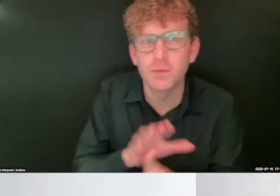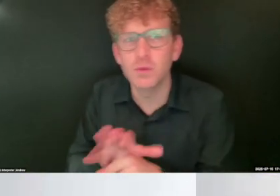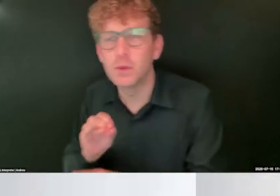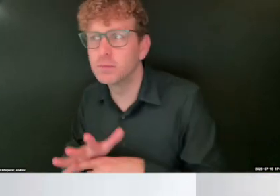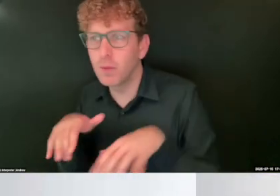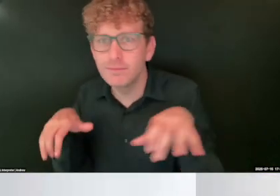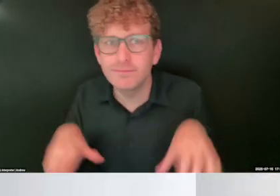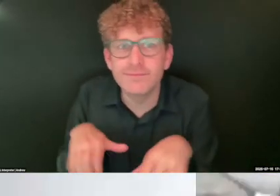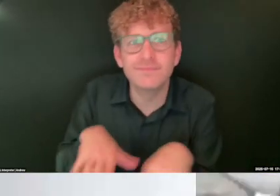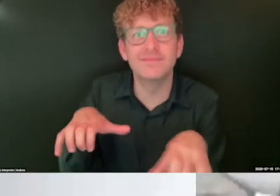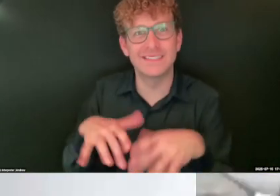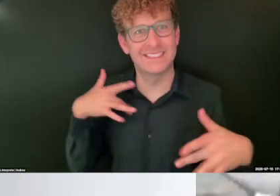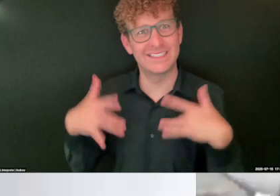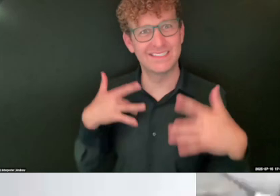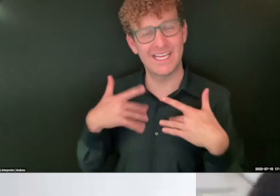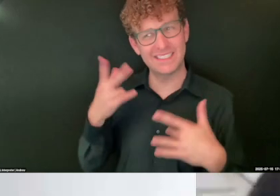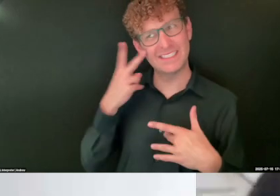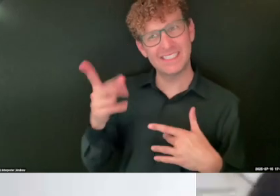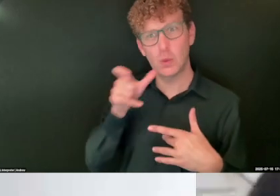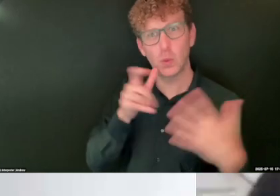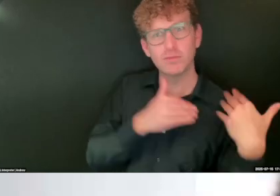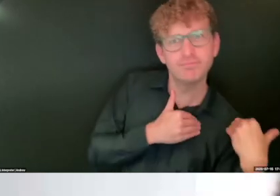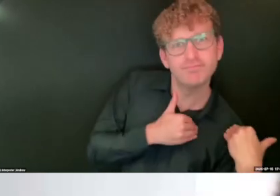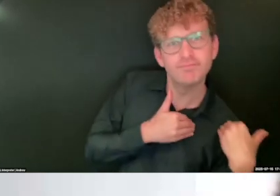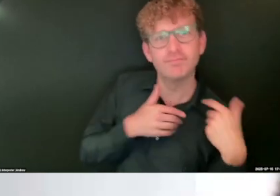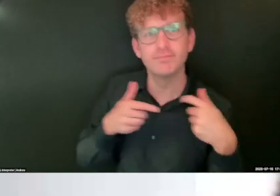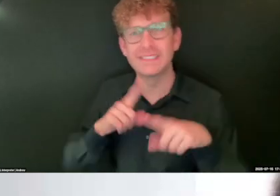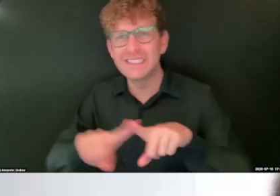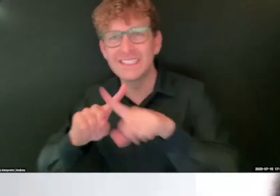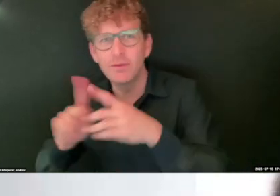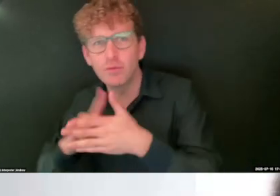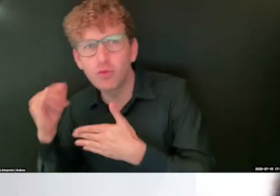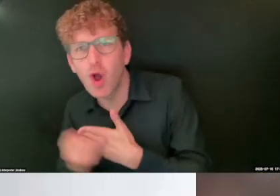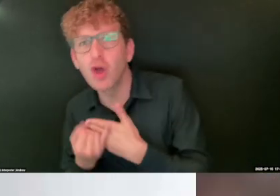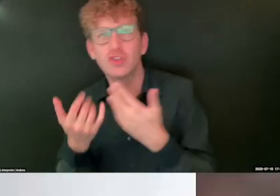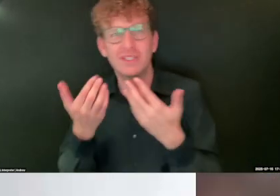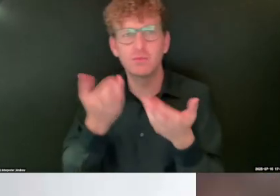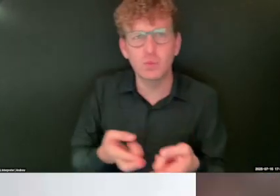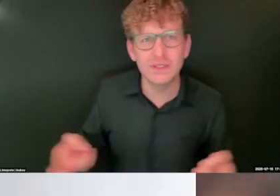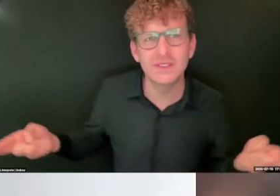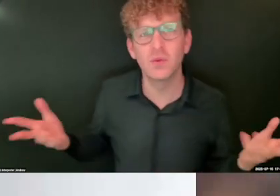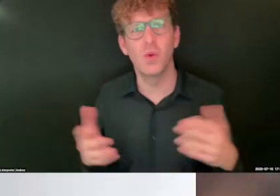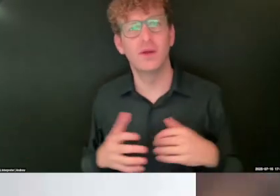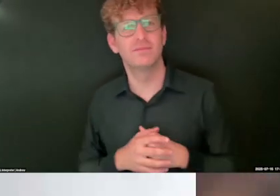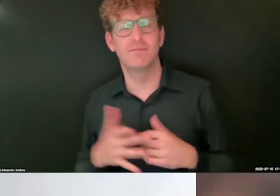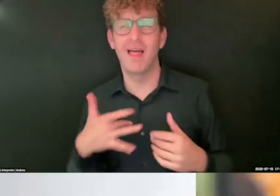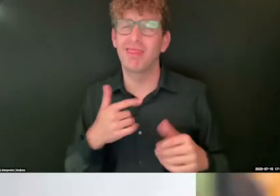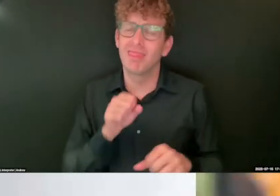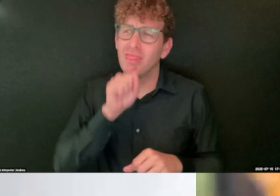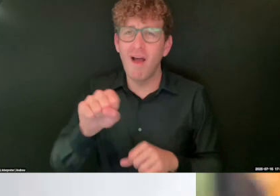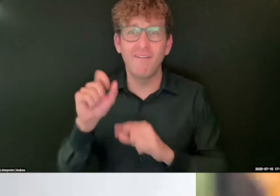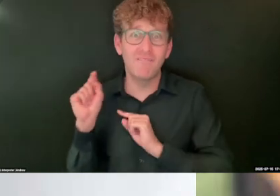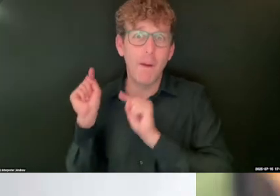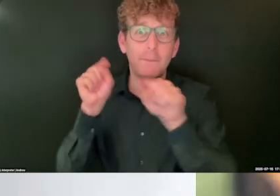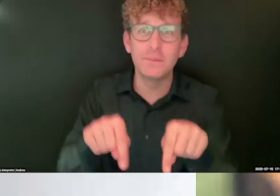and resources here and visible to the community. I love coming out and doing these events for our community. I think it brings everyone